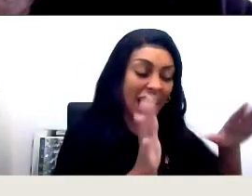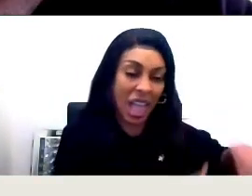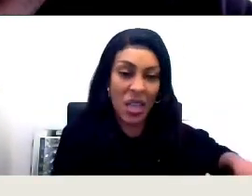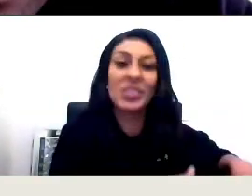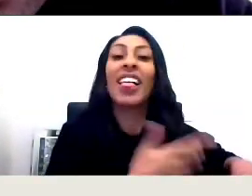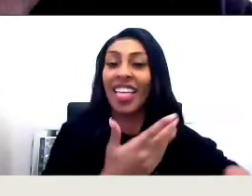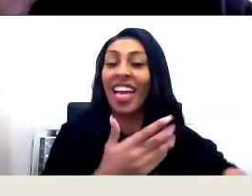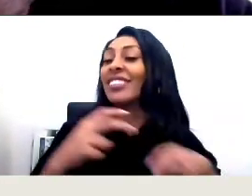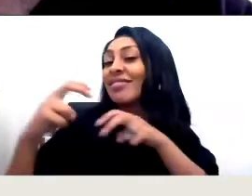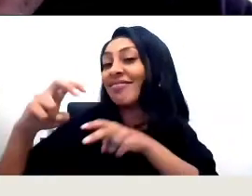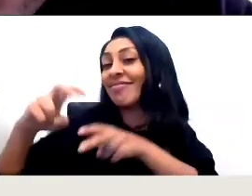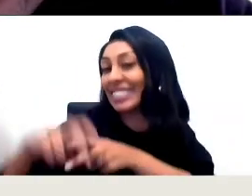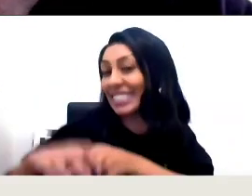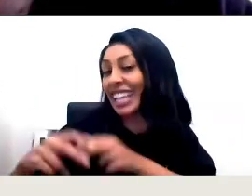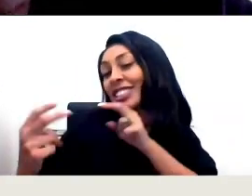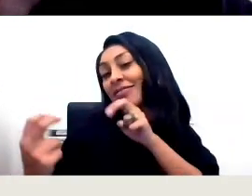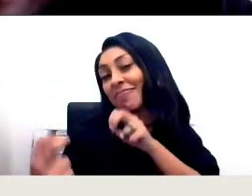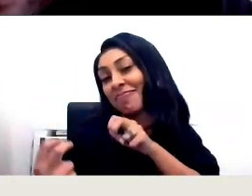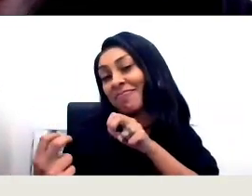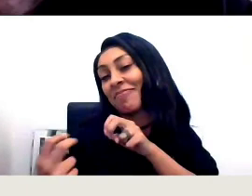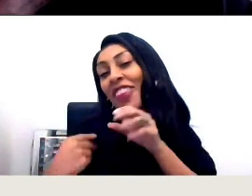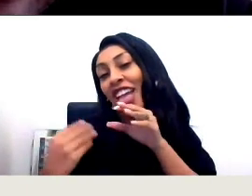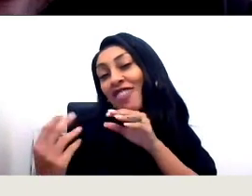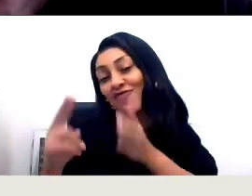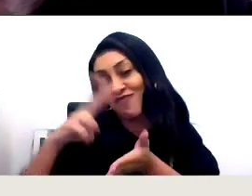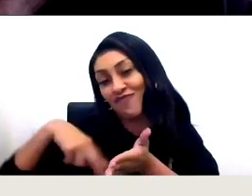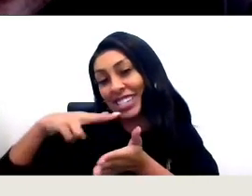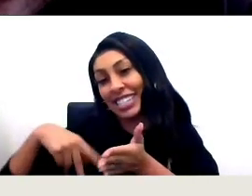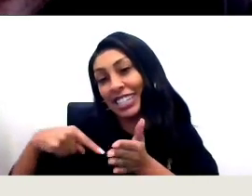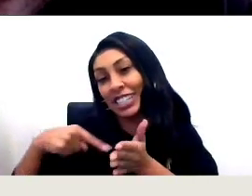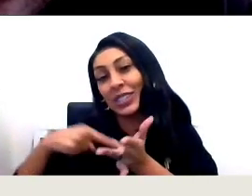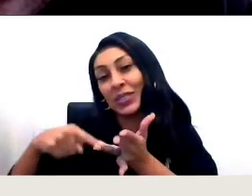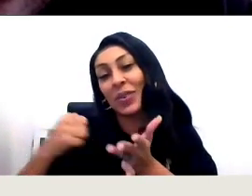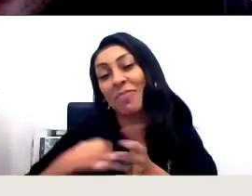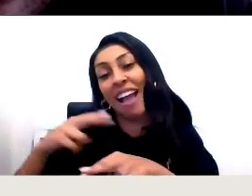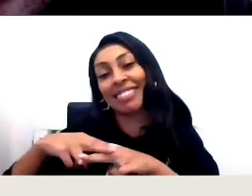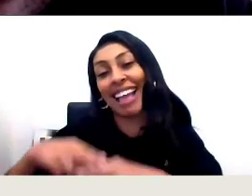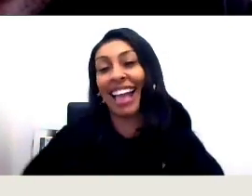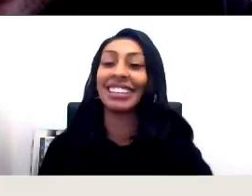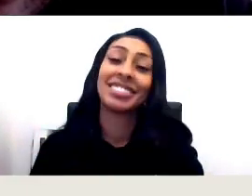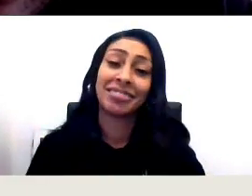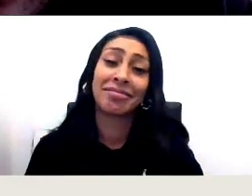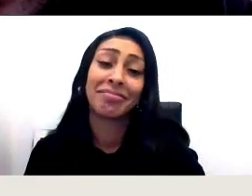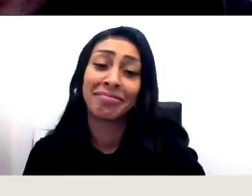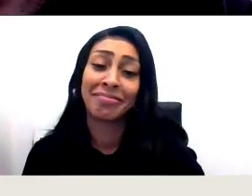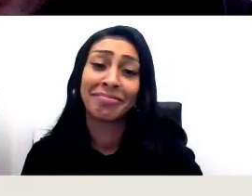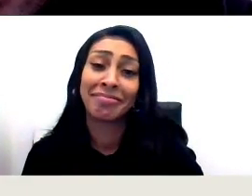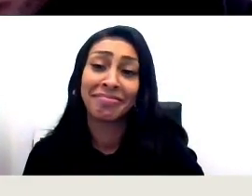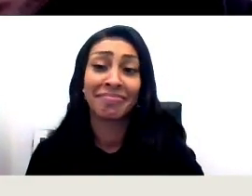down and read to him. And maybe read with him.